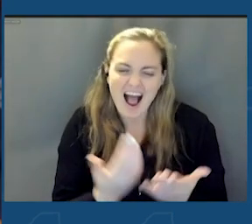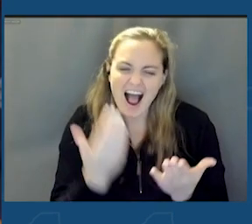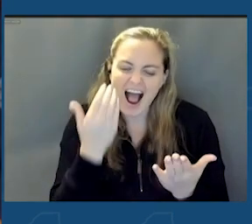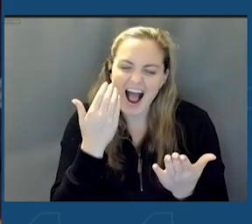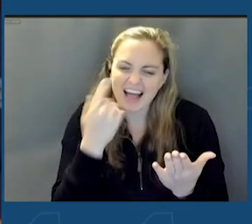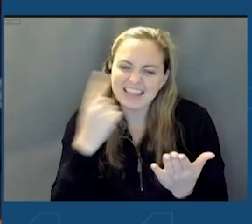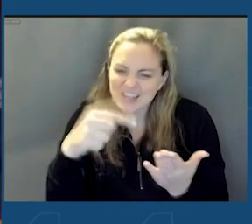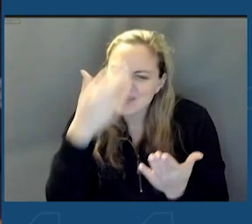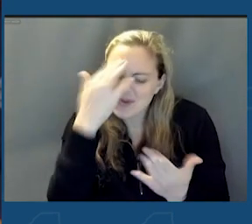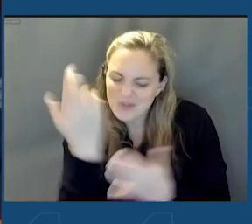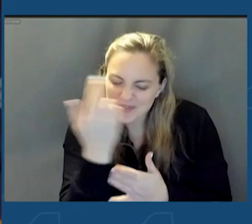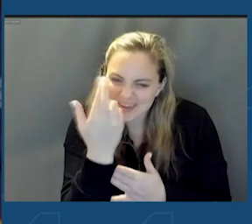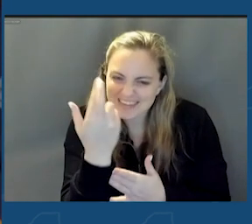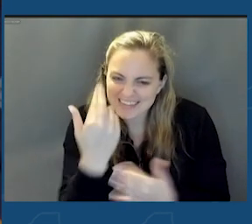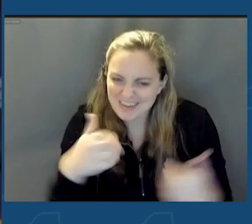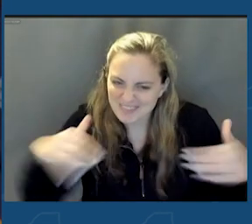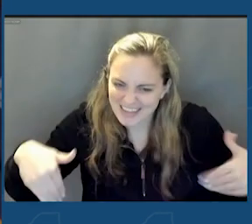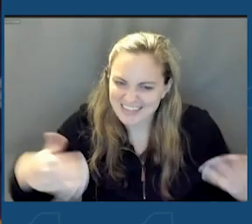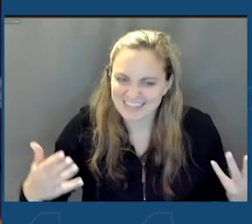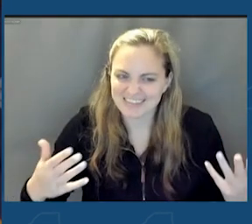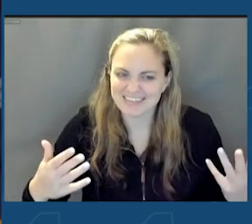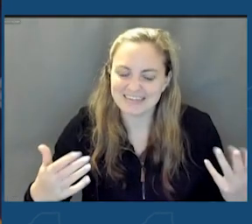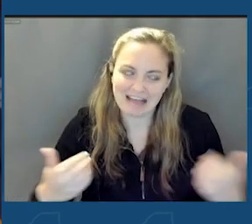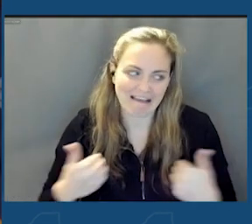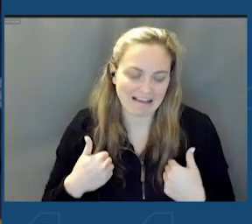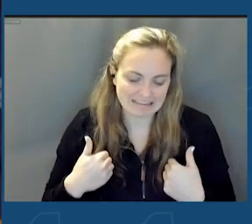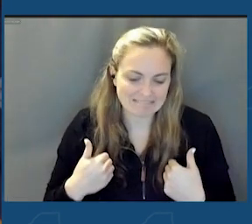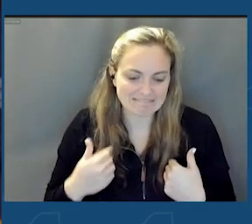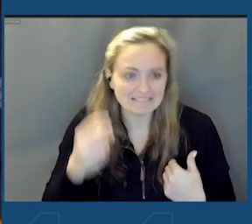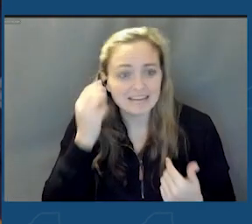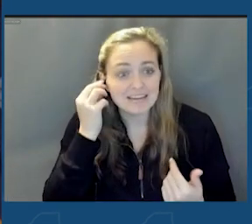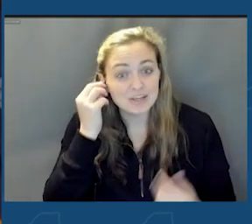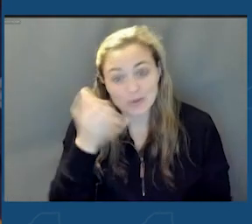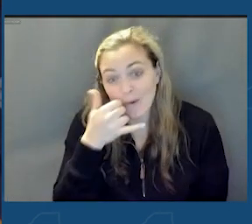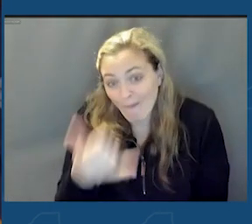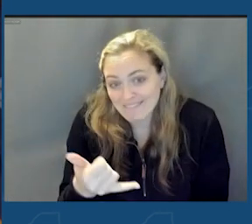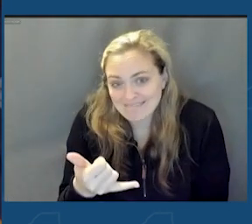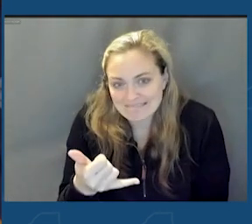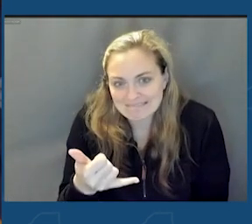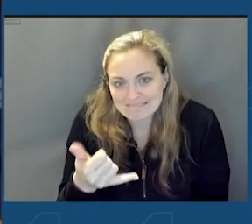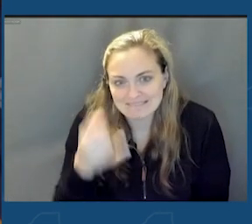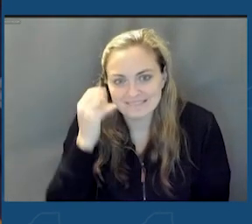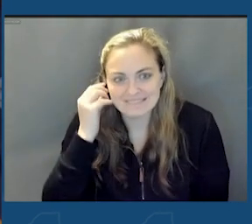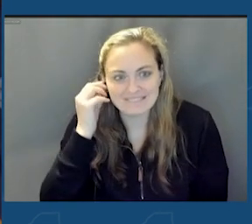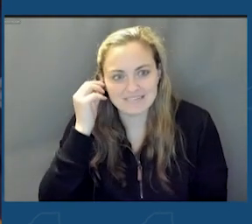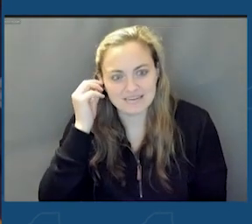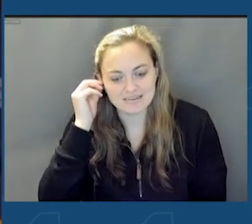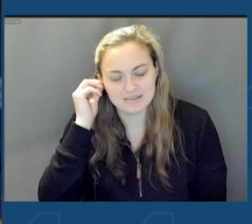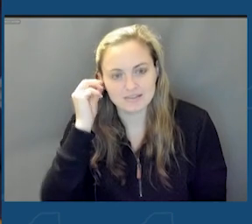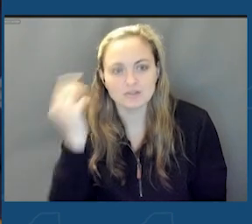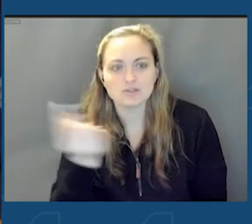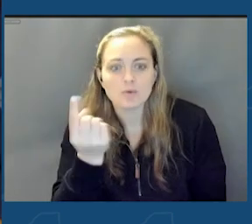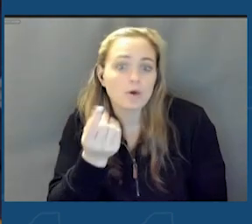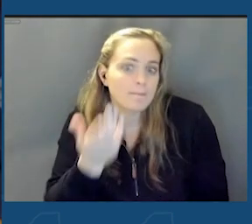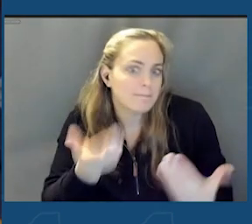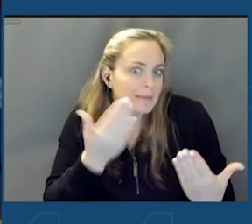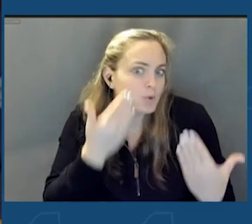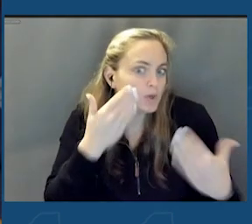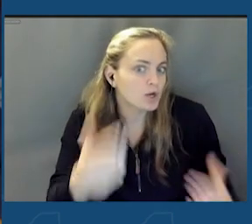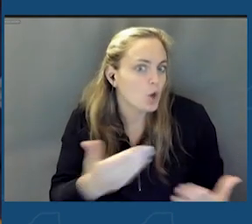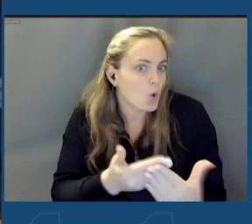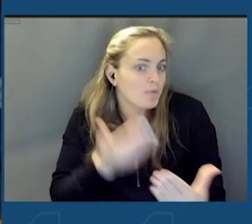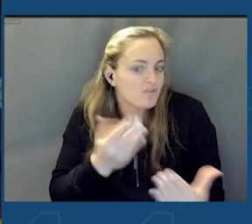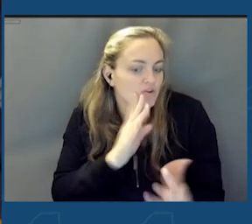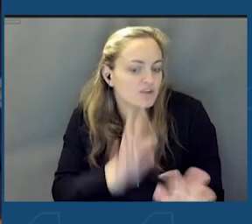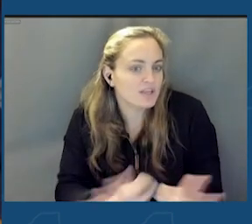today. I had to make a phone call to someone that perhaps you didn't know before a very important